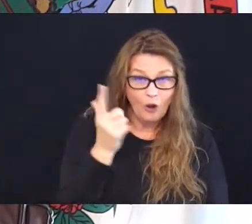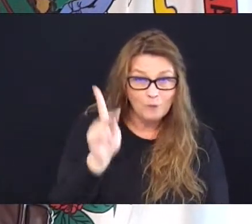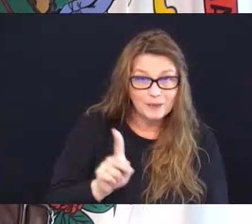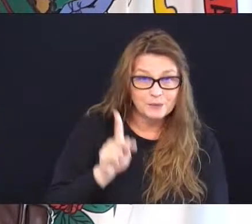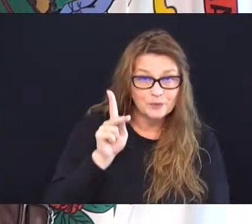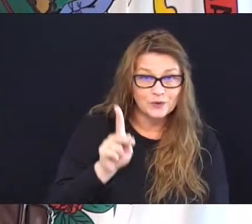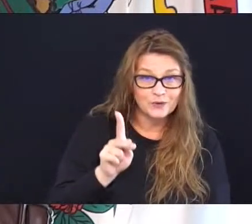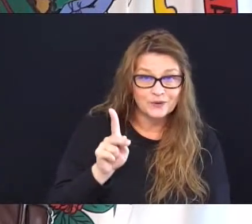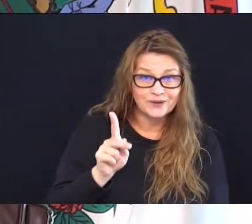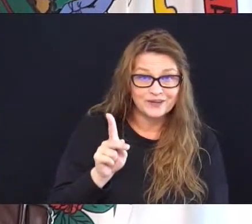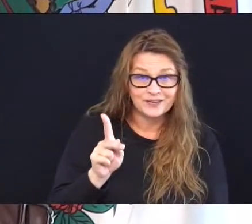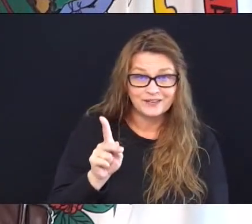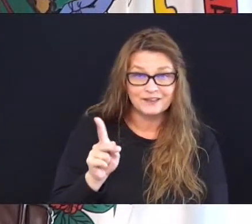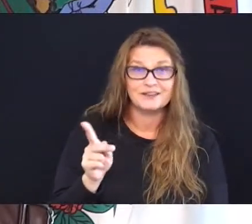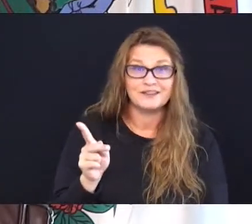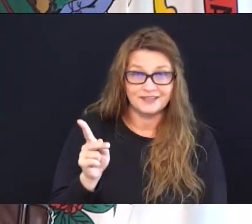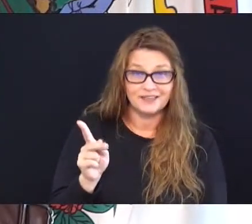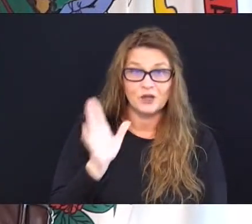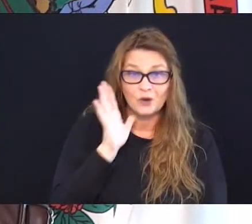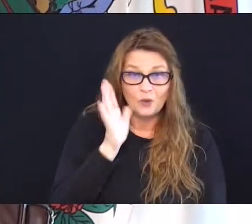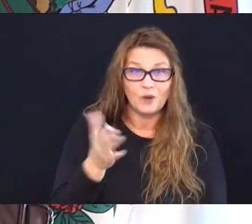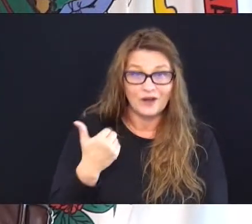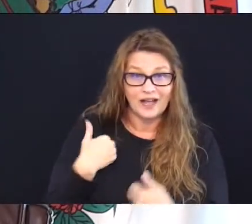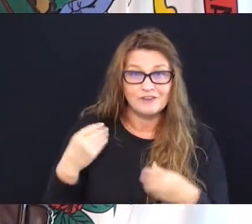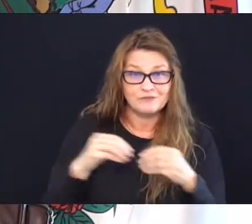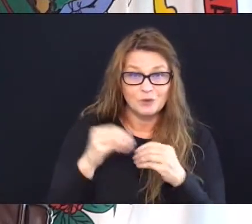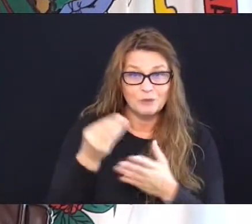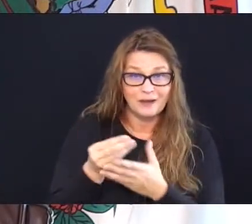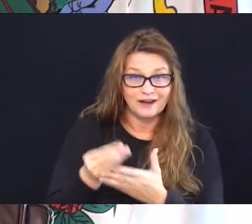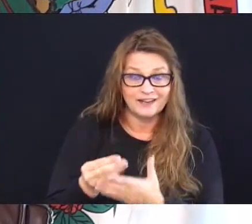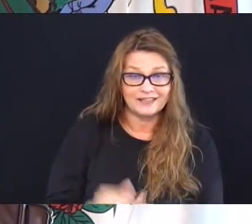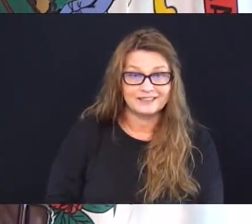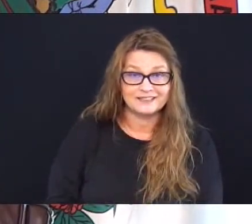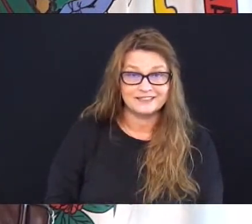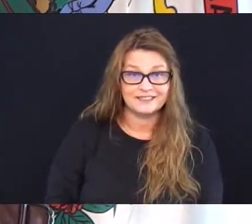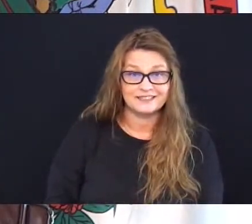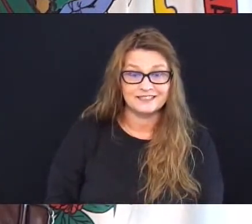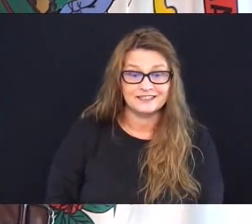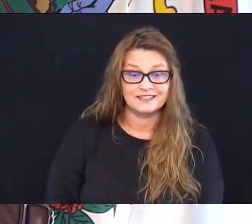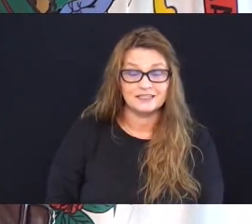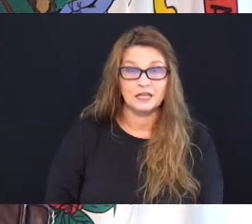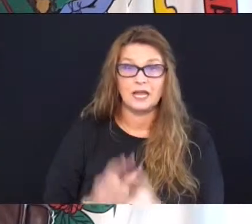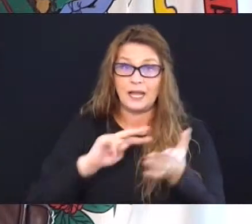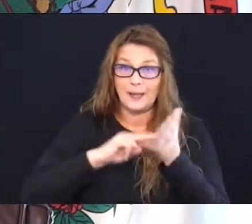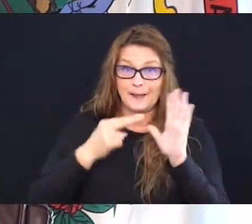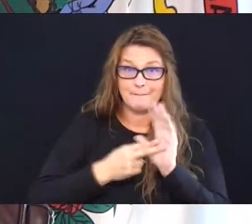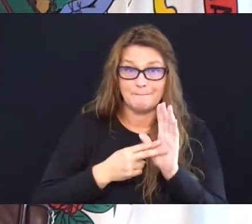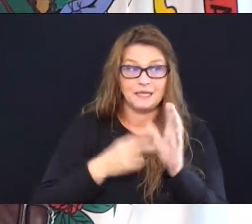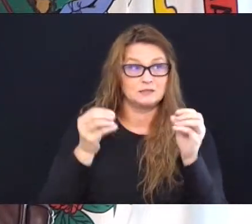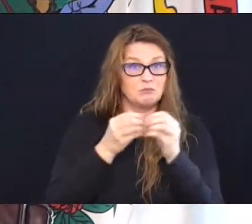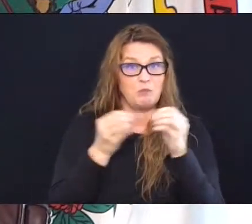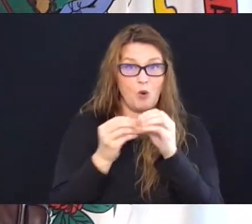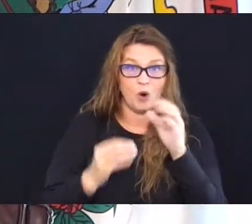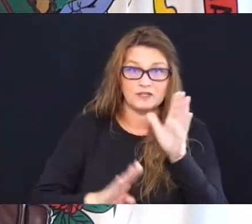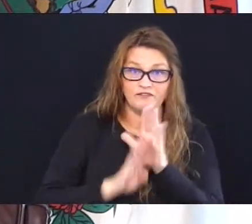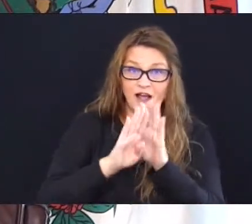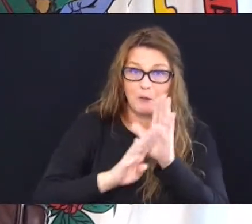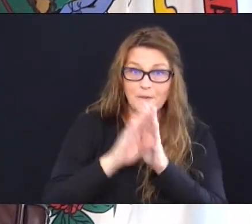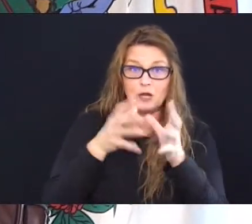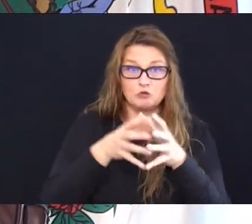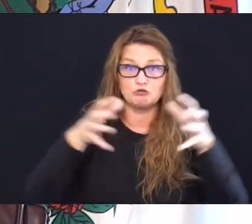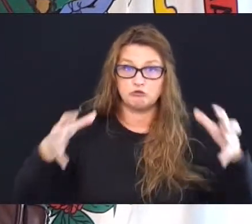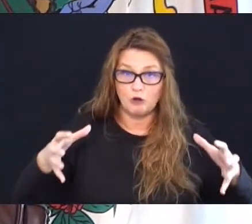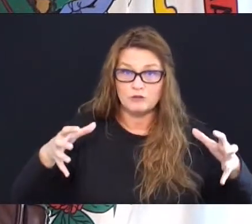In every circumstance, everybody walks away with more dollars. And we stimulate more and more growth. We stimulate more and